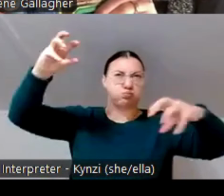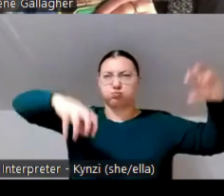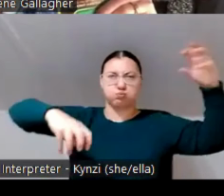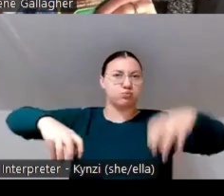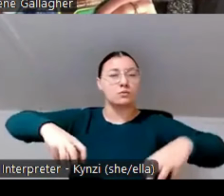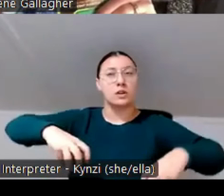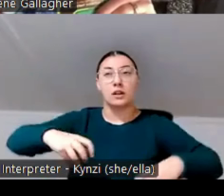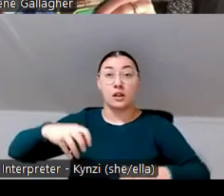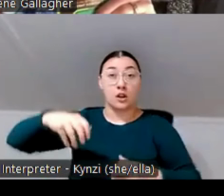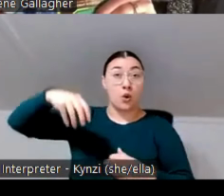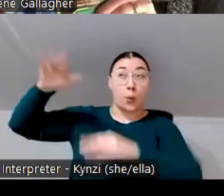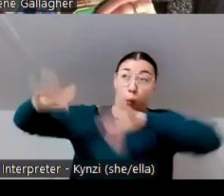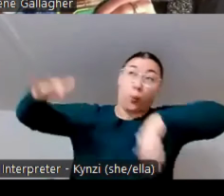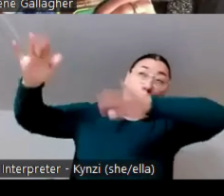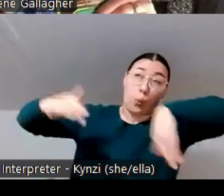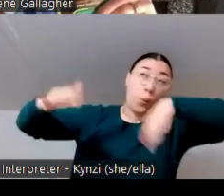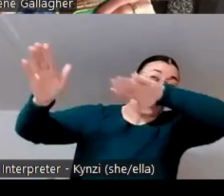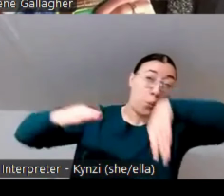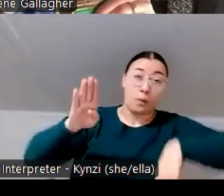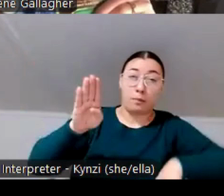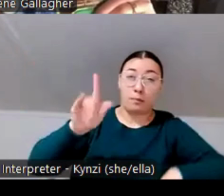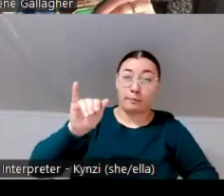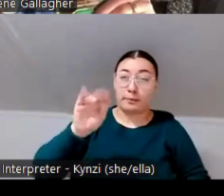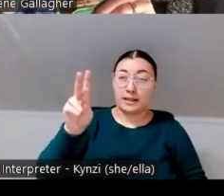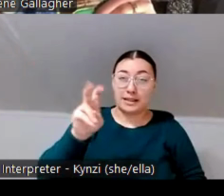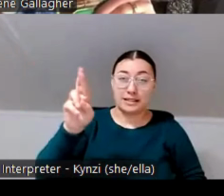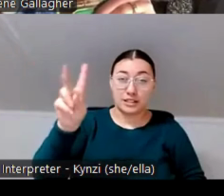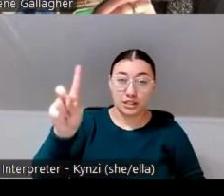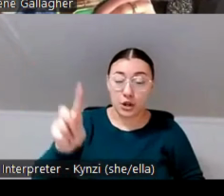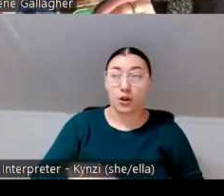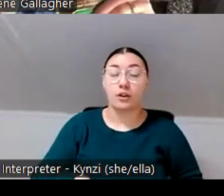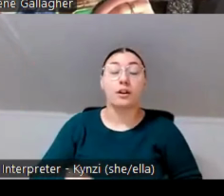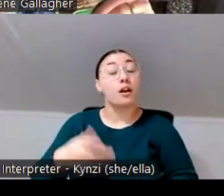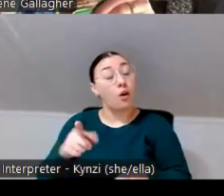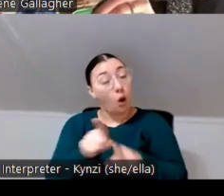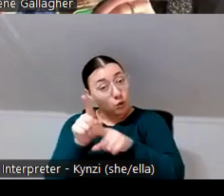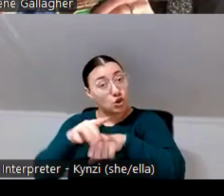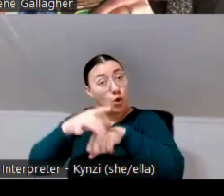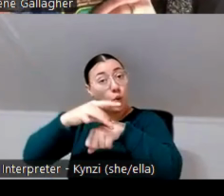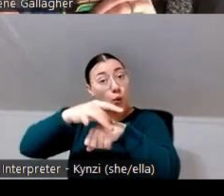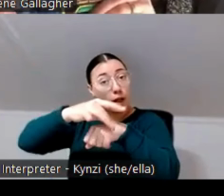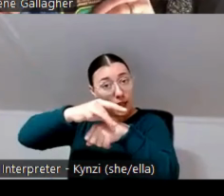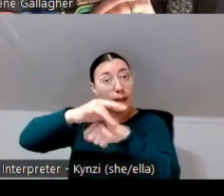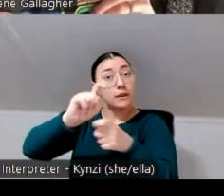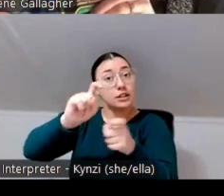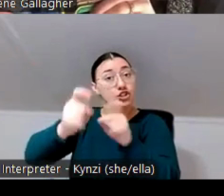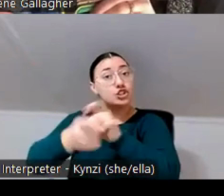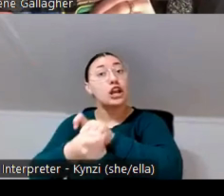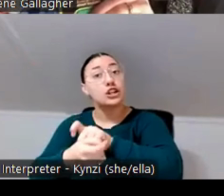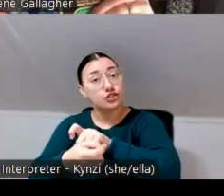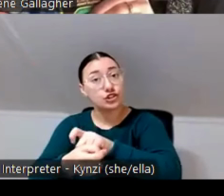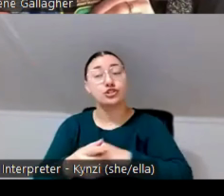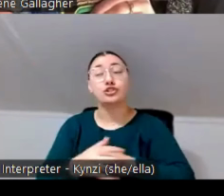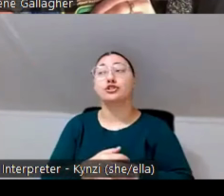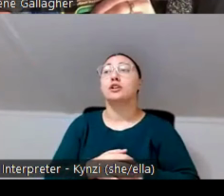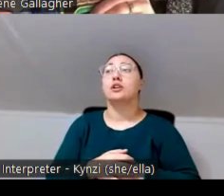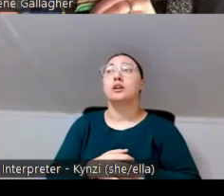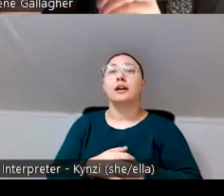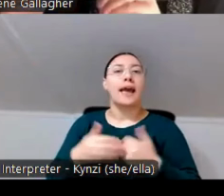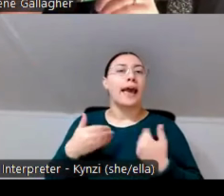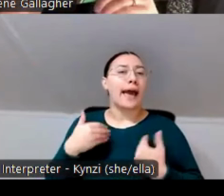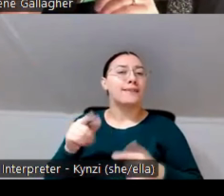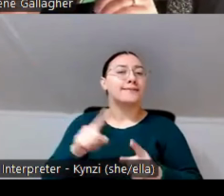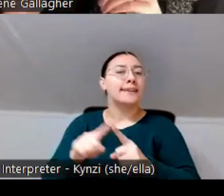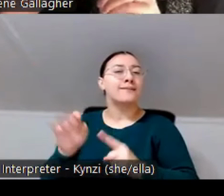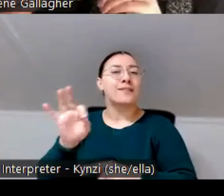climate change. It has a lot of fun facts, quizzes, and experiments like we talked about. If you wanted to